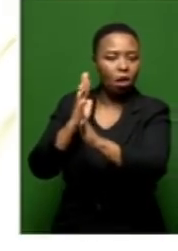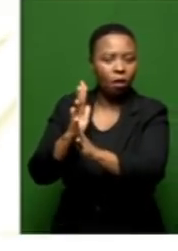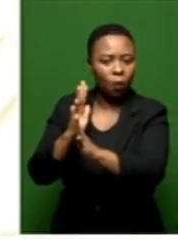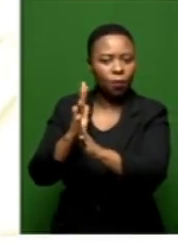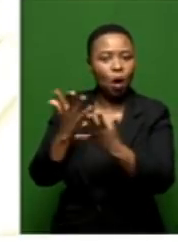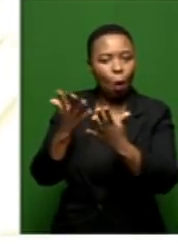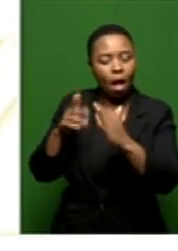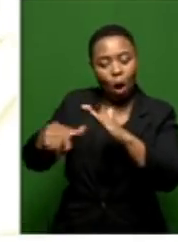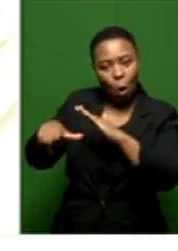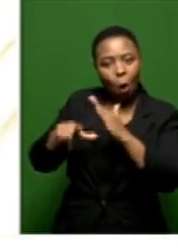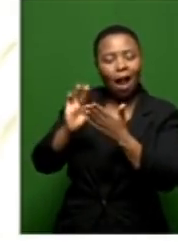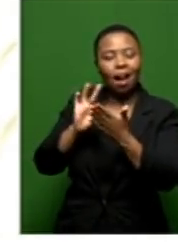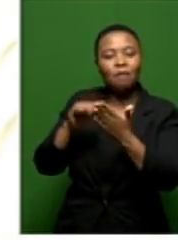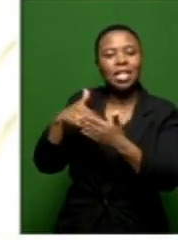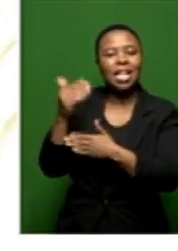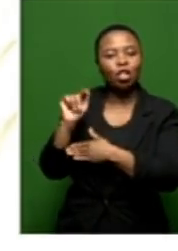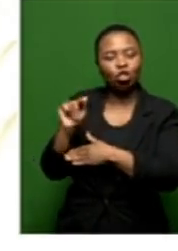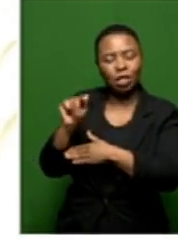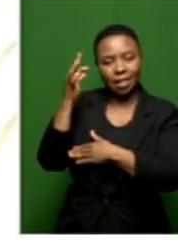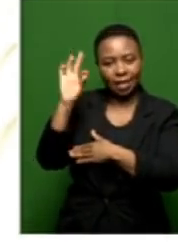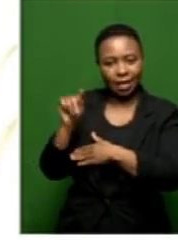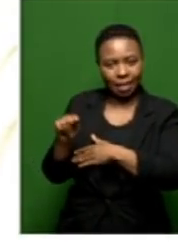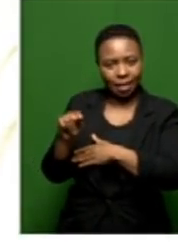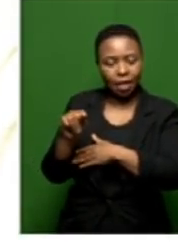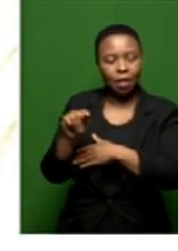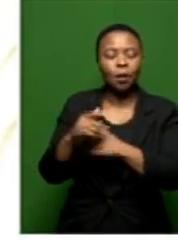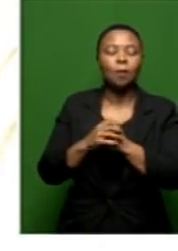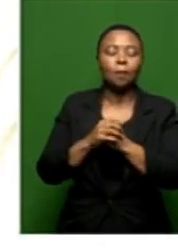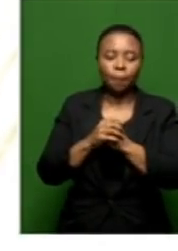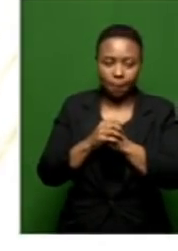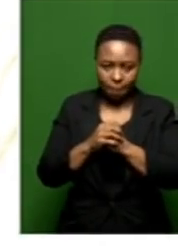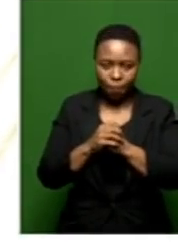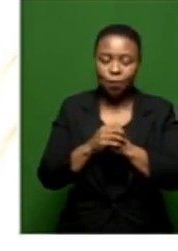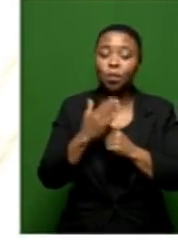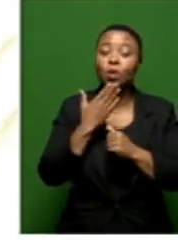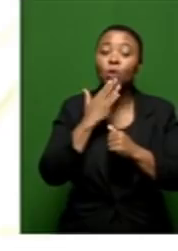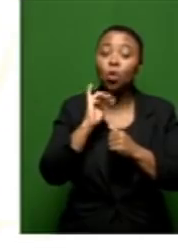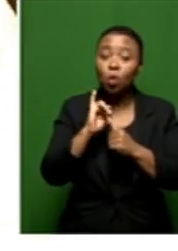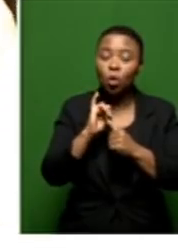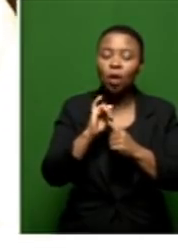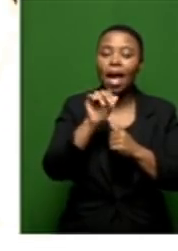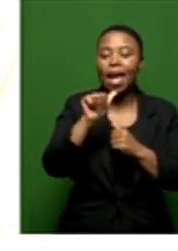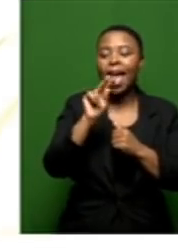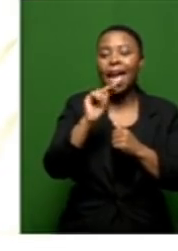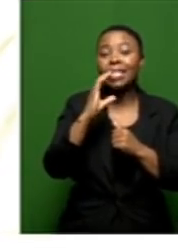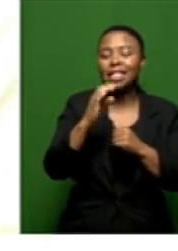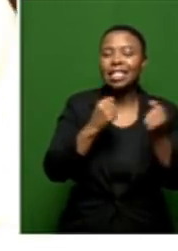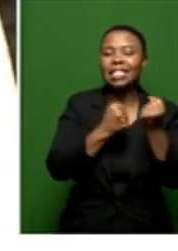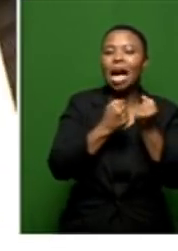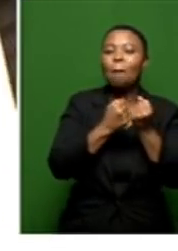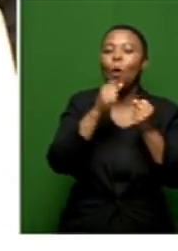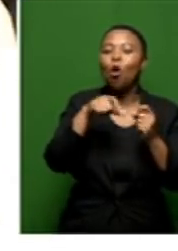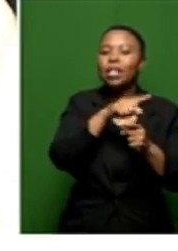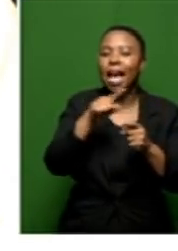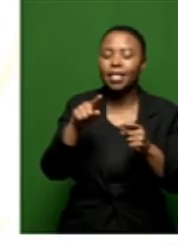in local government elections, it is the supporters of the ANC. You can put it another way. It is